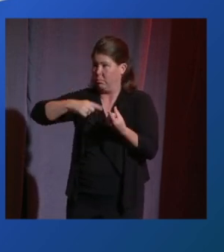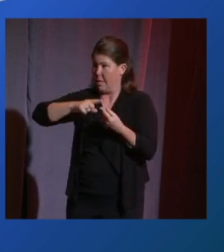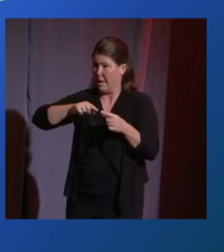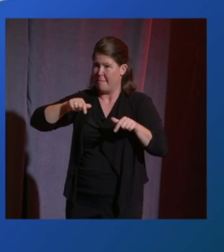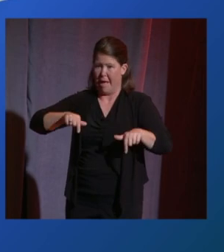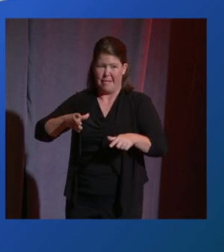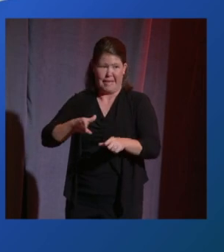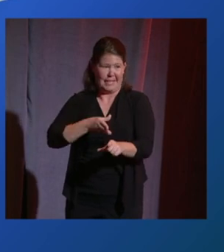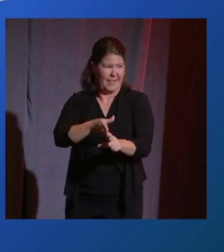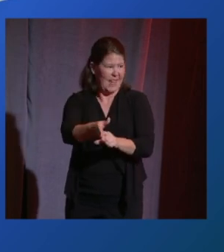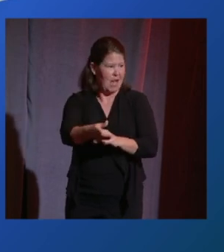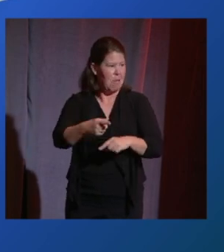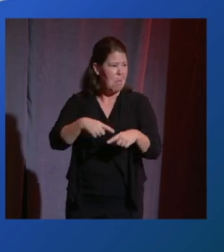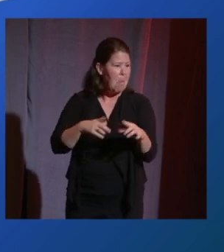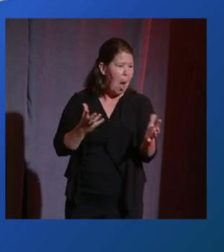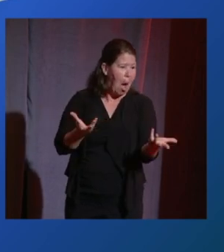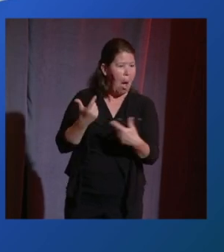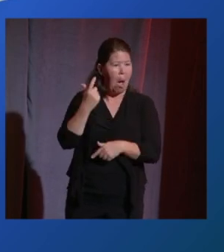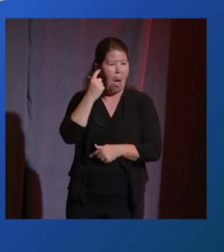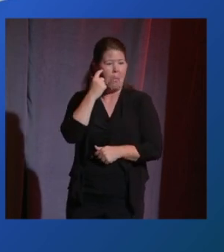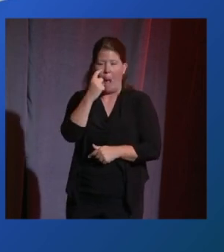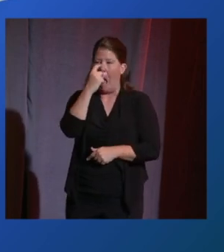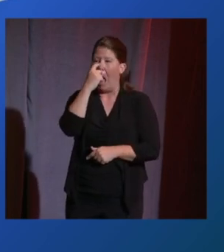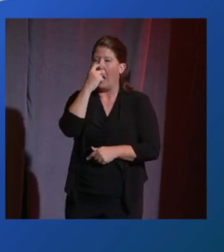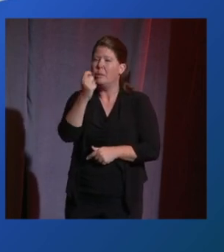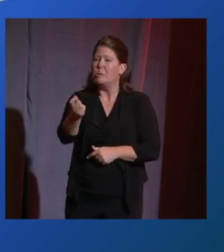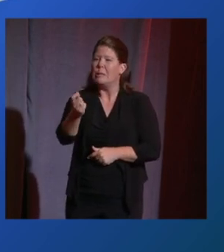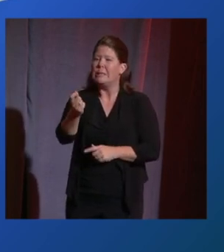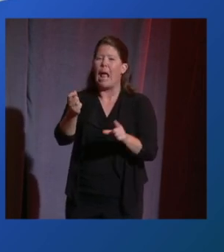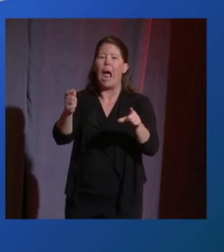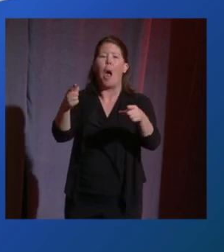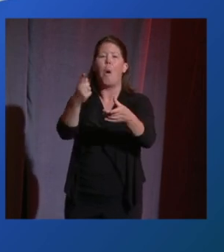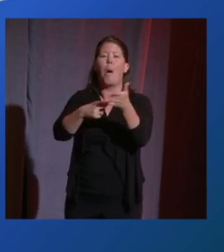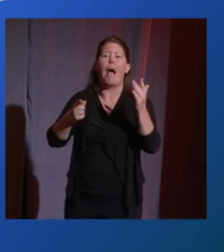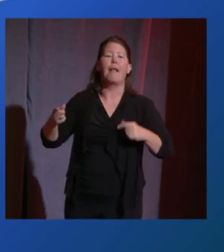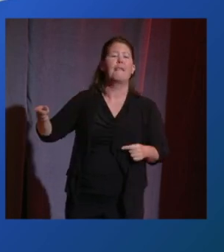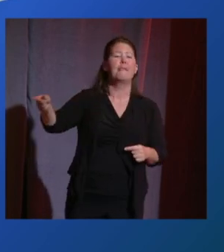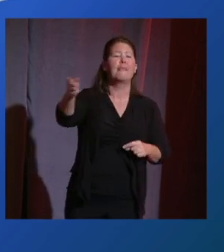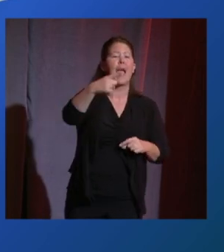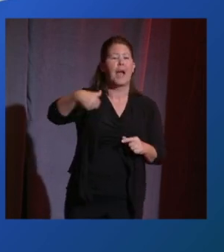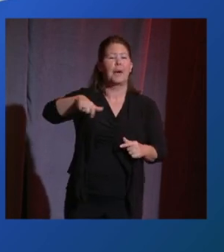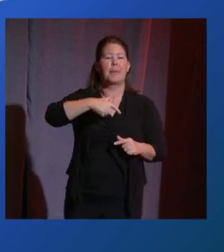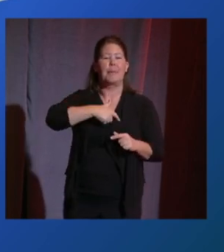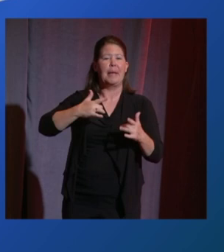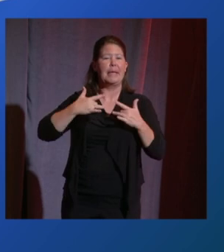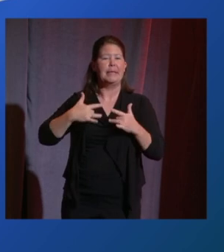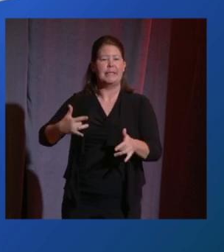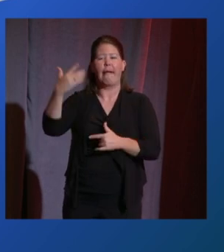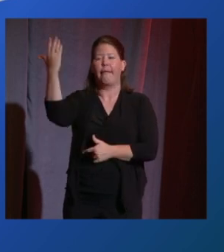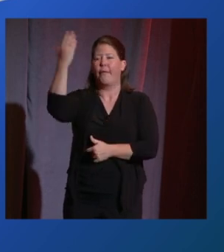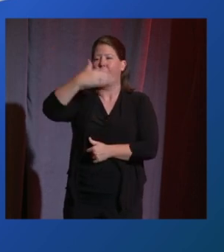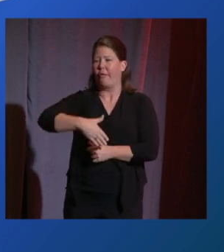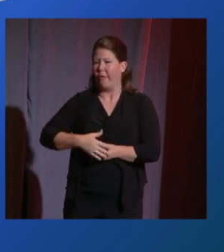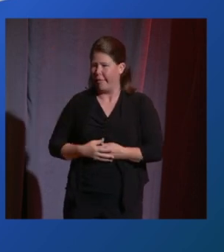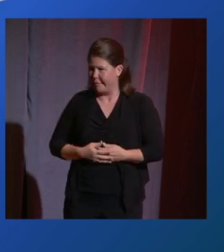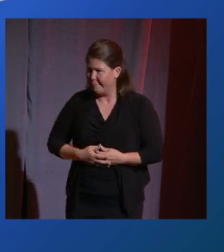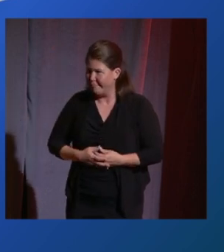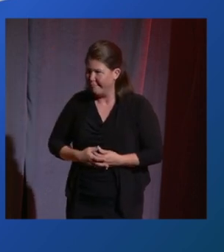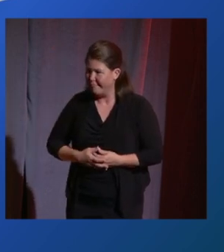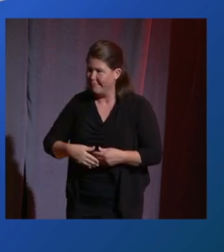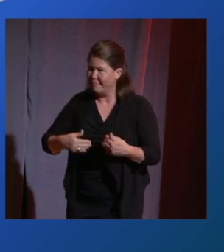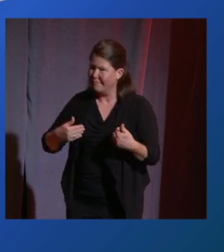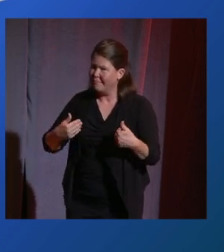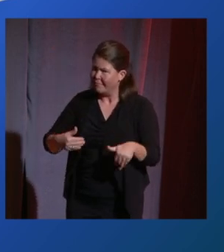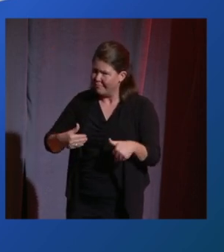was interested in seeing what you cannot see and I was able to continue and grow on the different